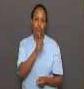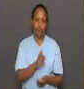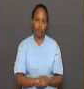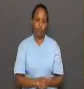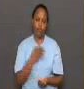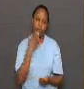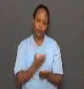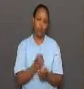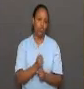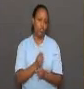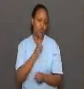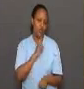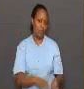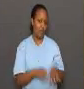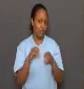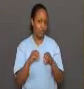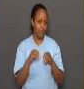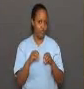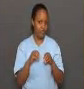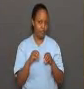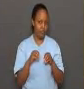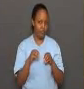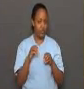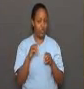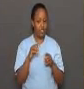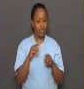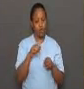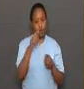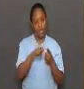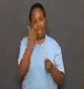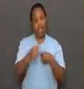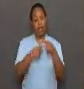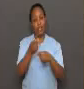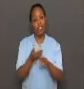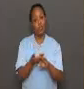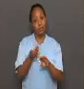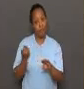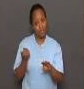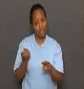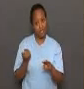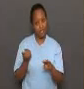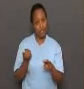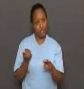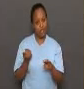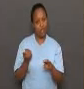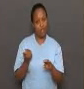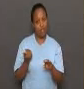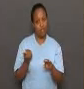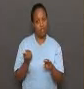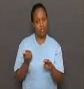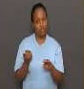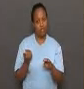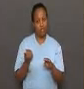Good work, students. Before we move on, let us define what is meant